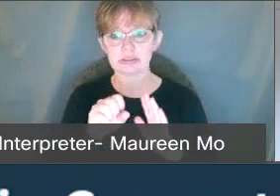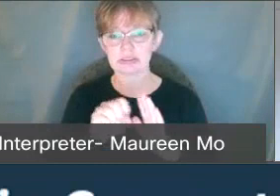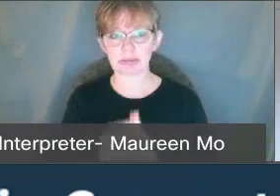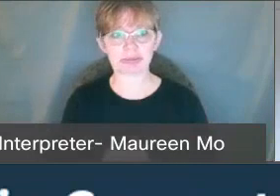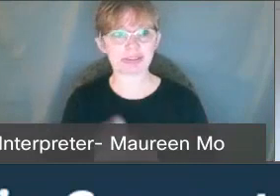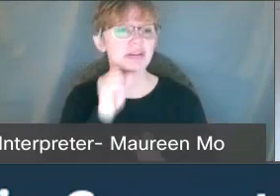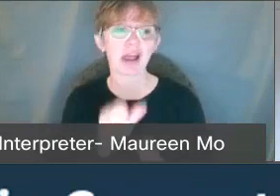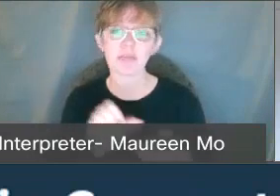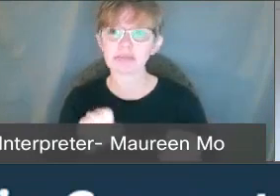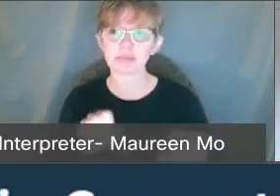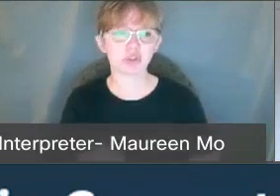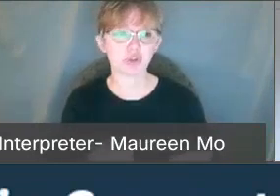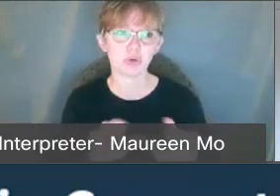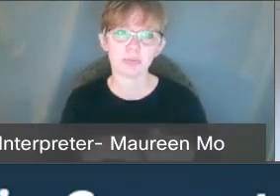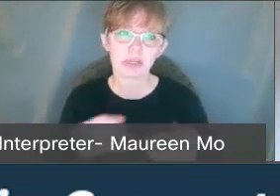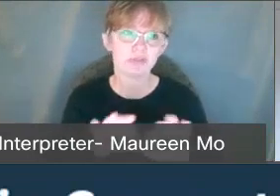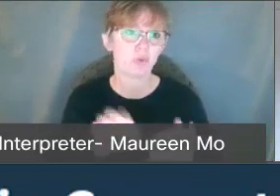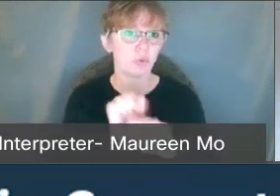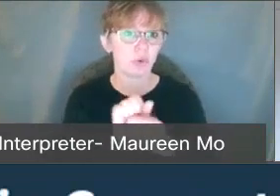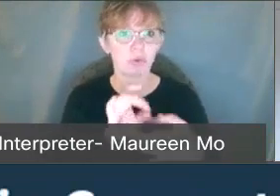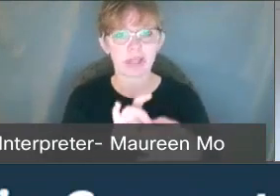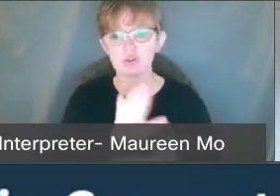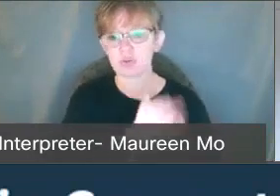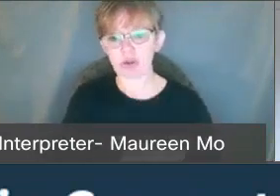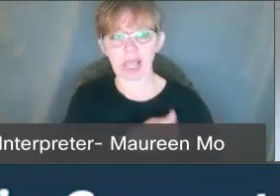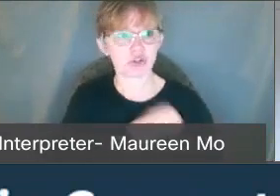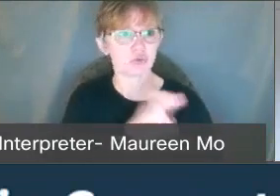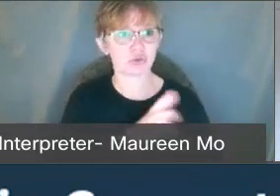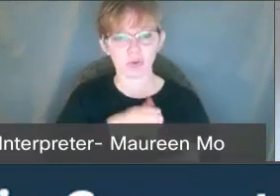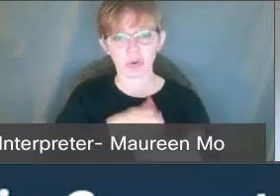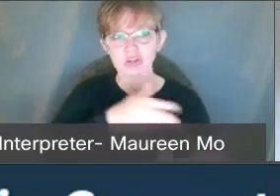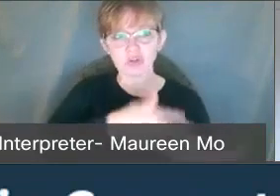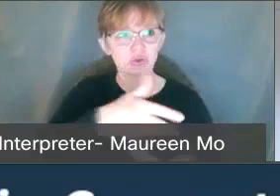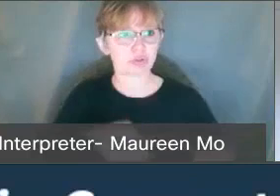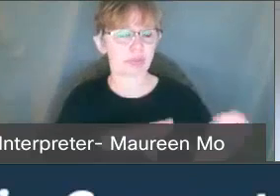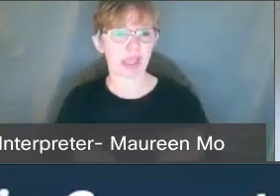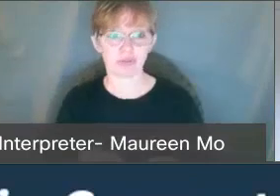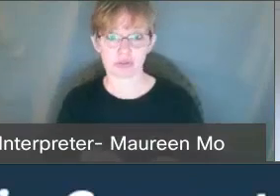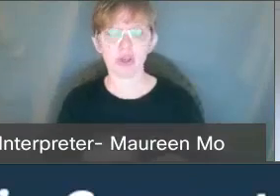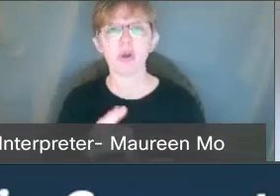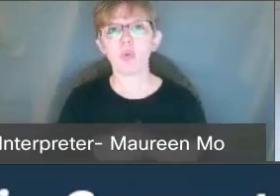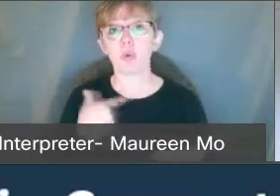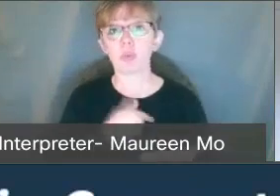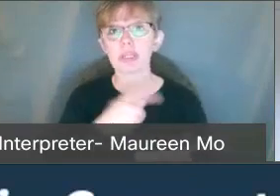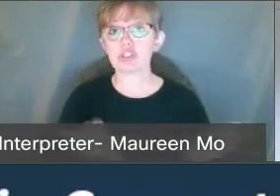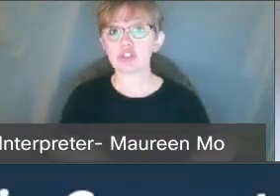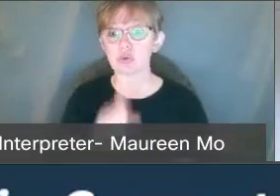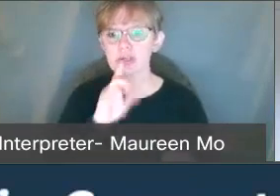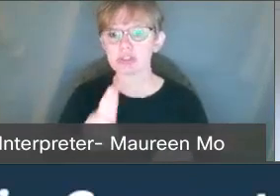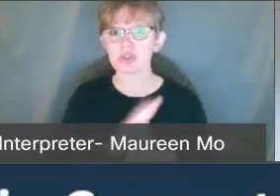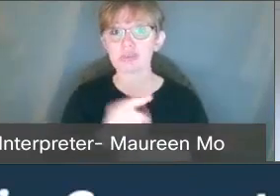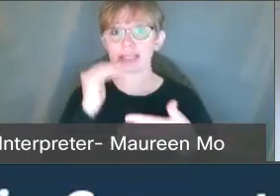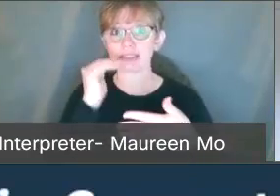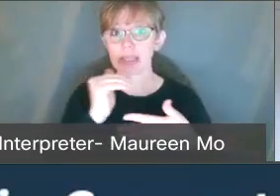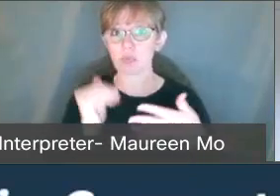work around their attitudes or their antisocial behaviors. What we need to do is use a stepwise approach that prioritizes